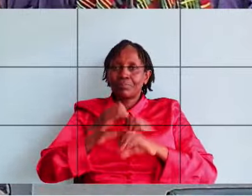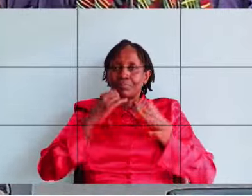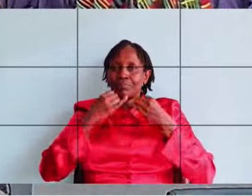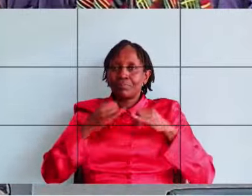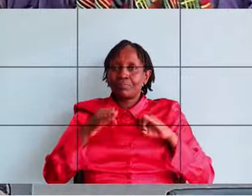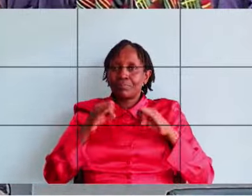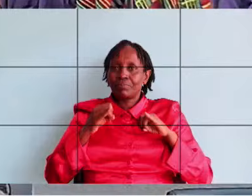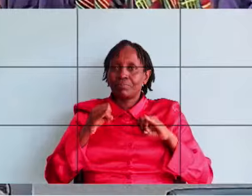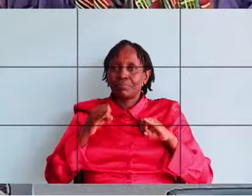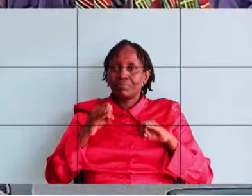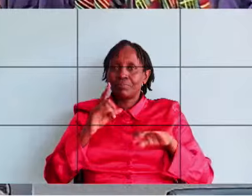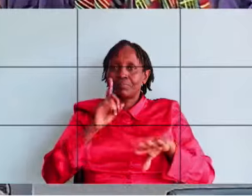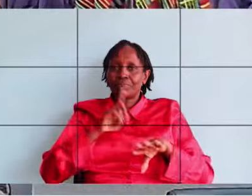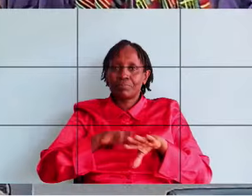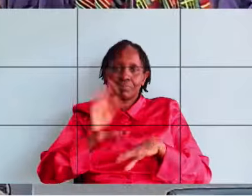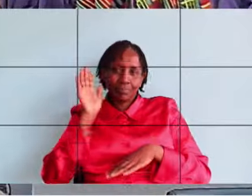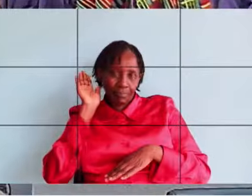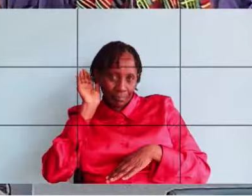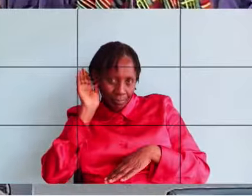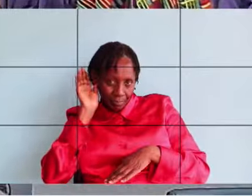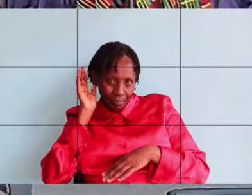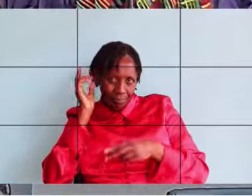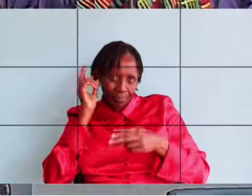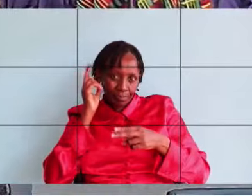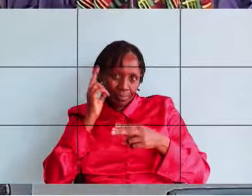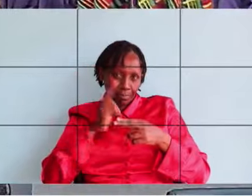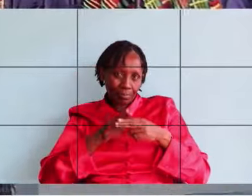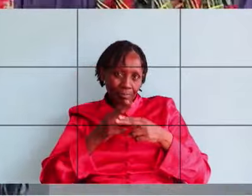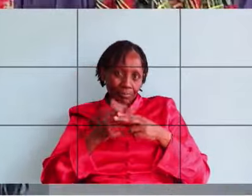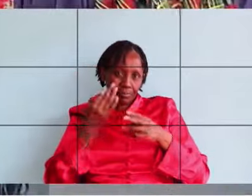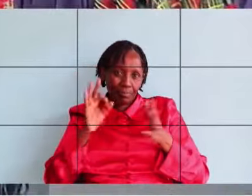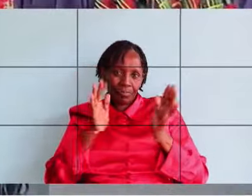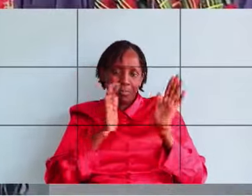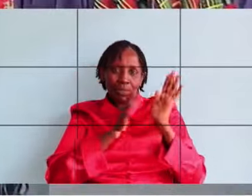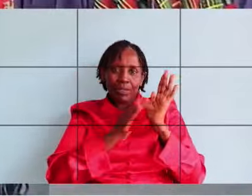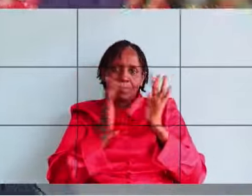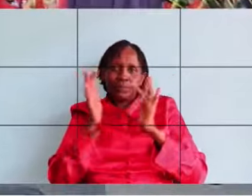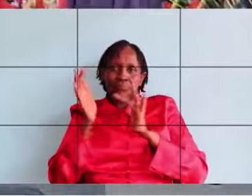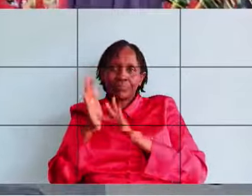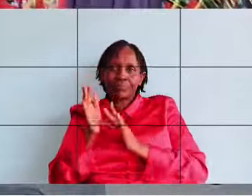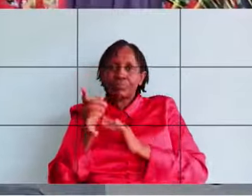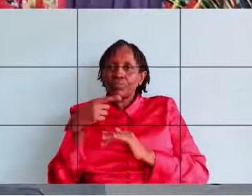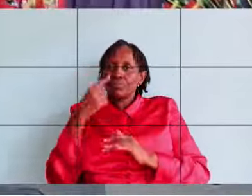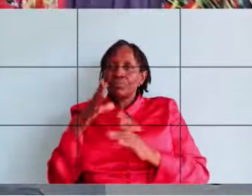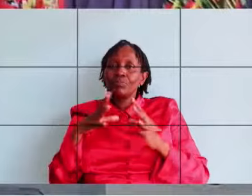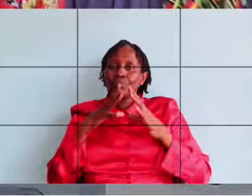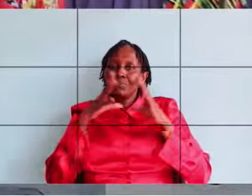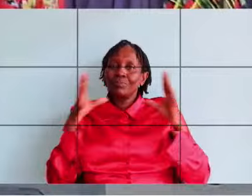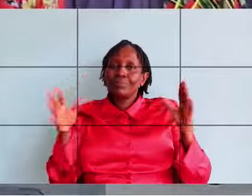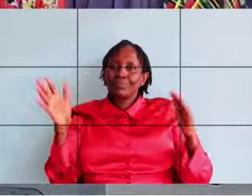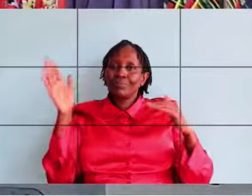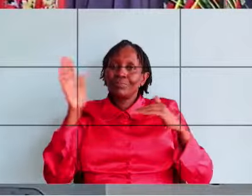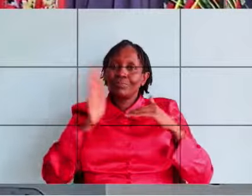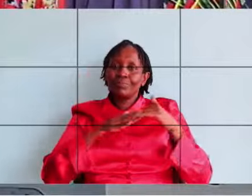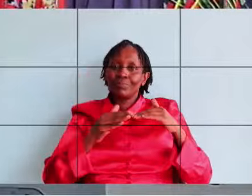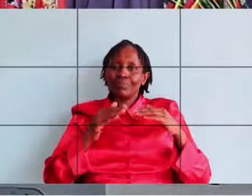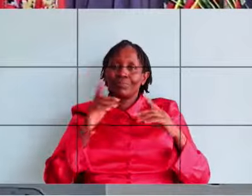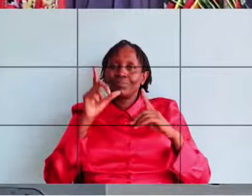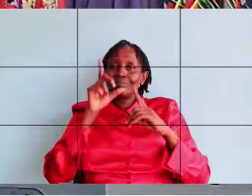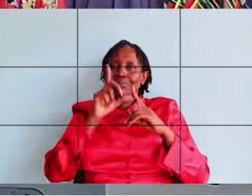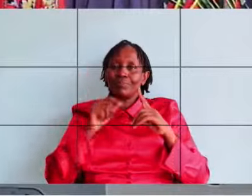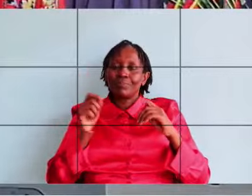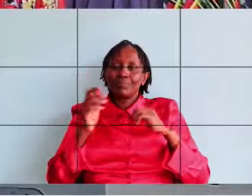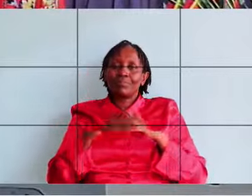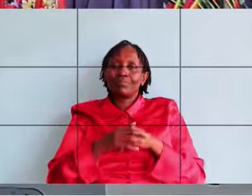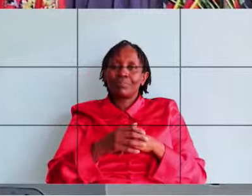they hear this name of Jesus. But we have in us one who is greater than the one who is in the world. So,